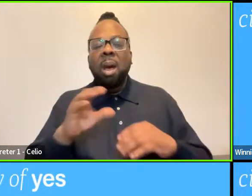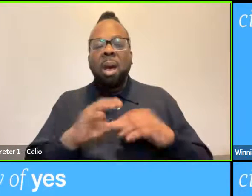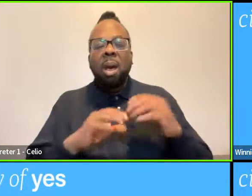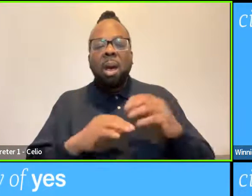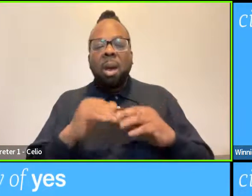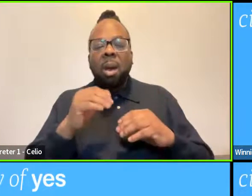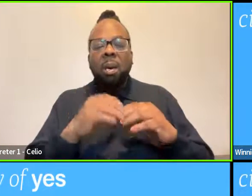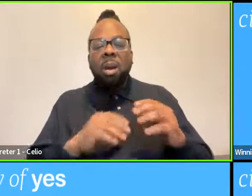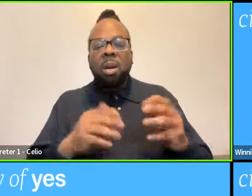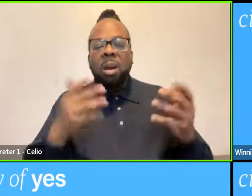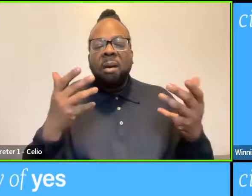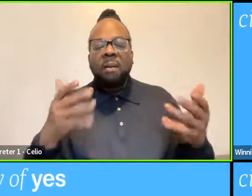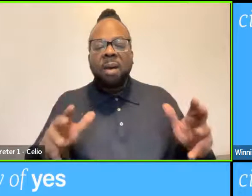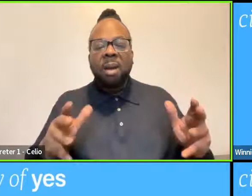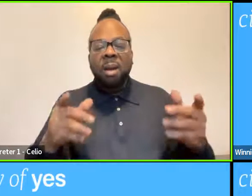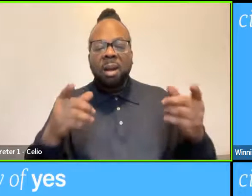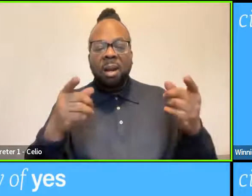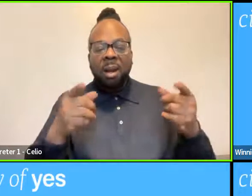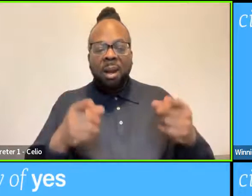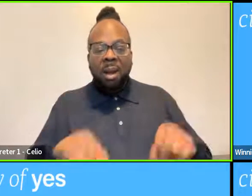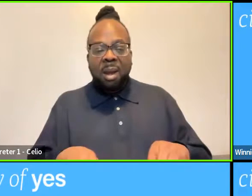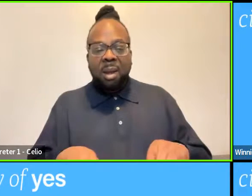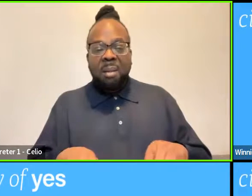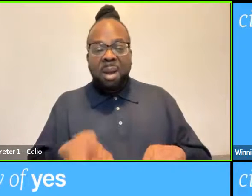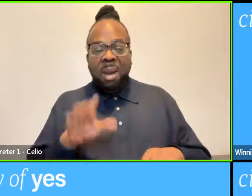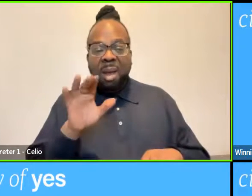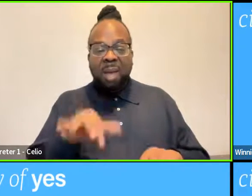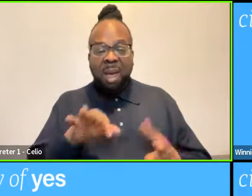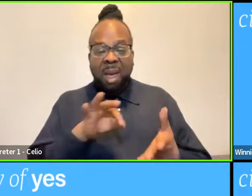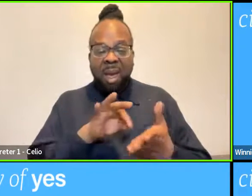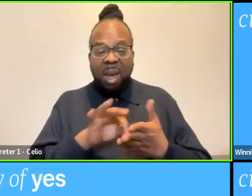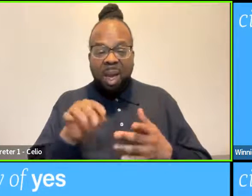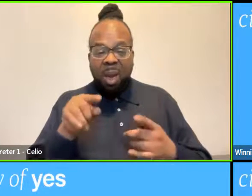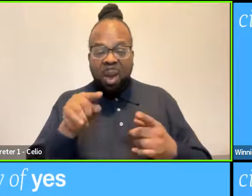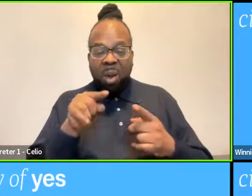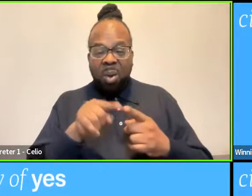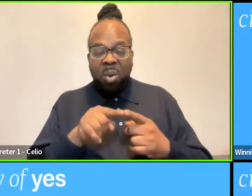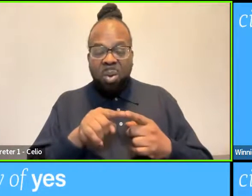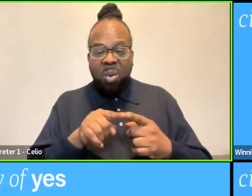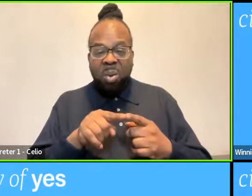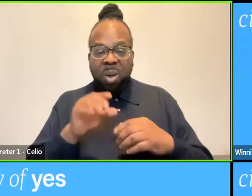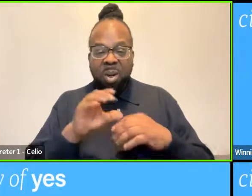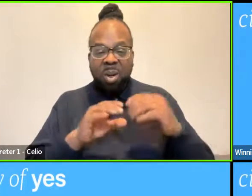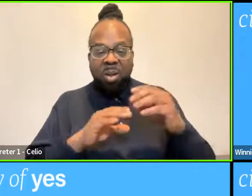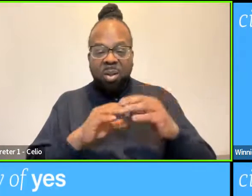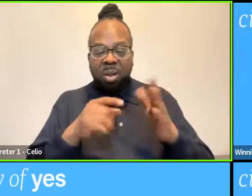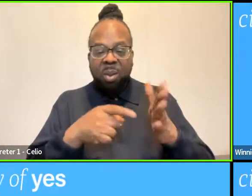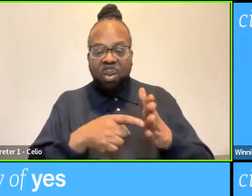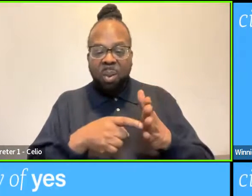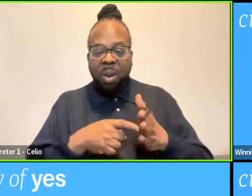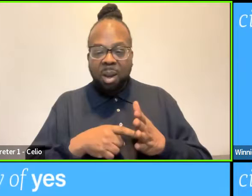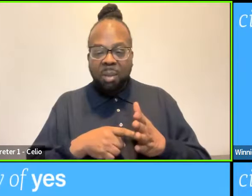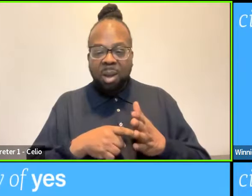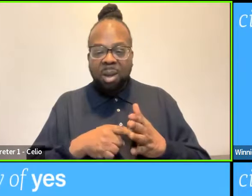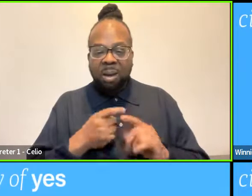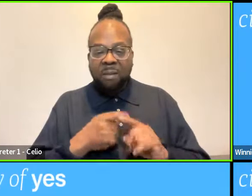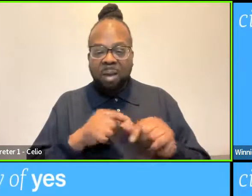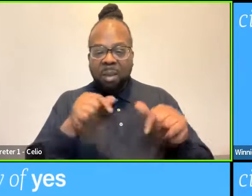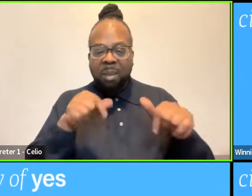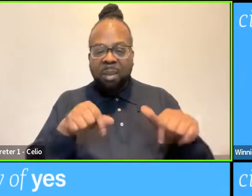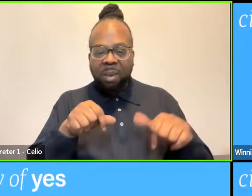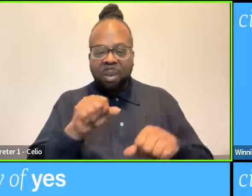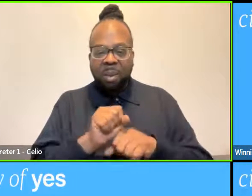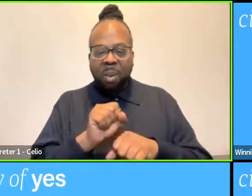already taken place, will that count towards any construction requirements that may be coming out of this work, which I don't